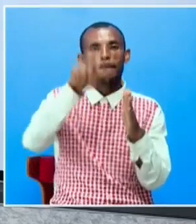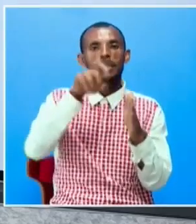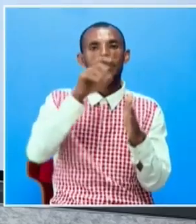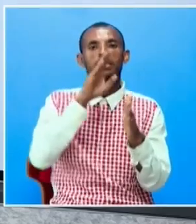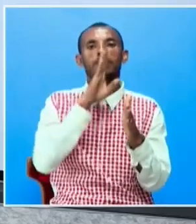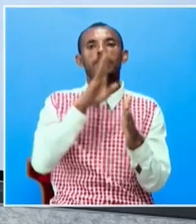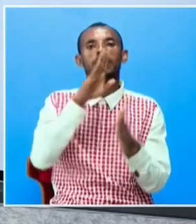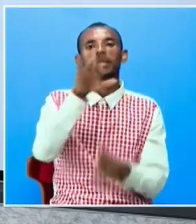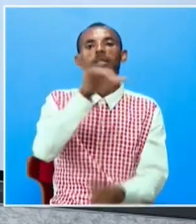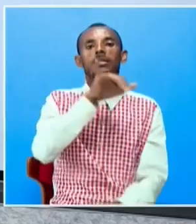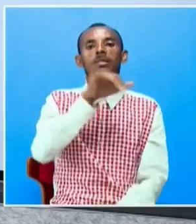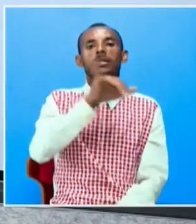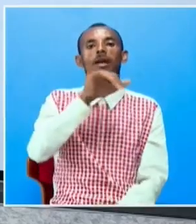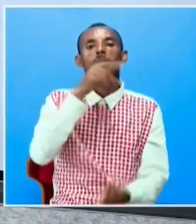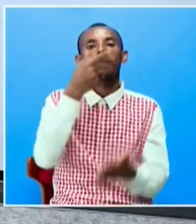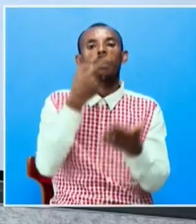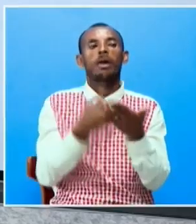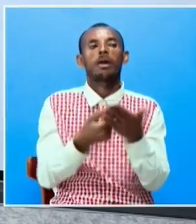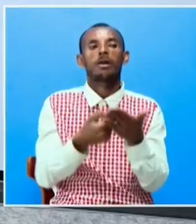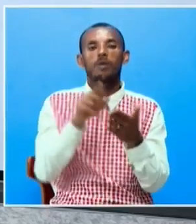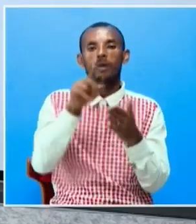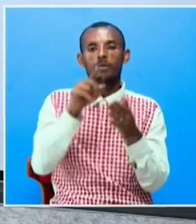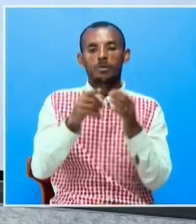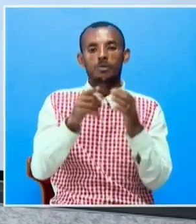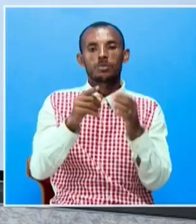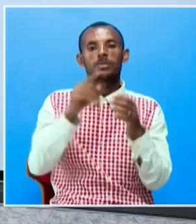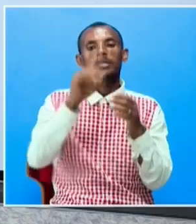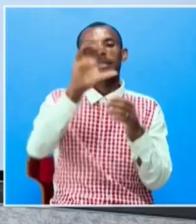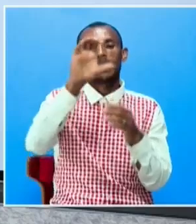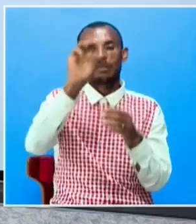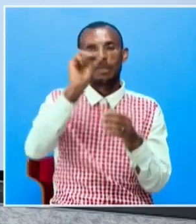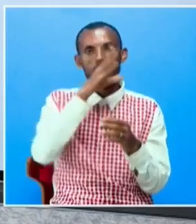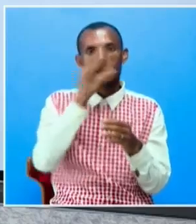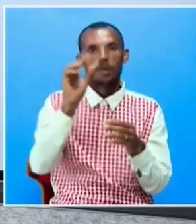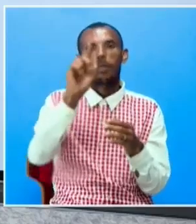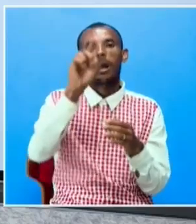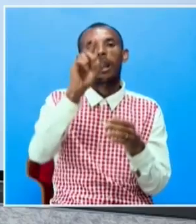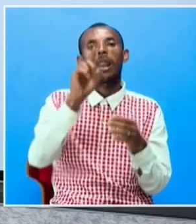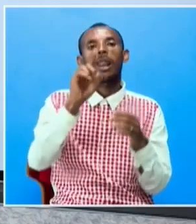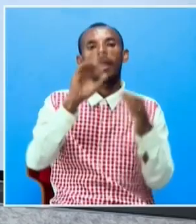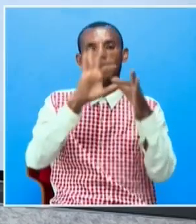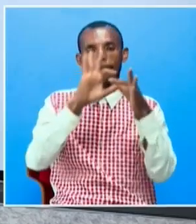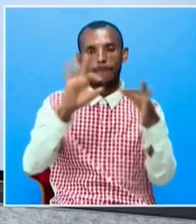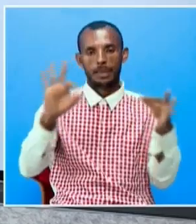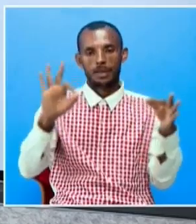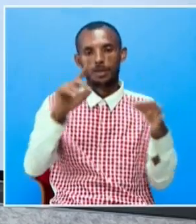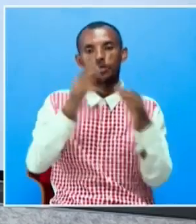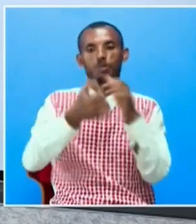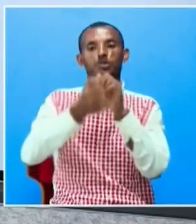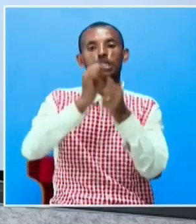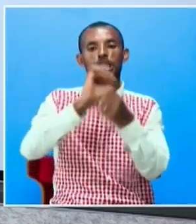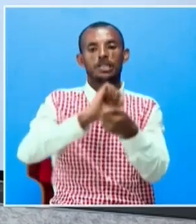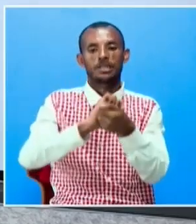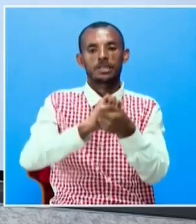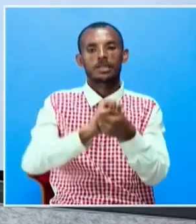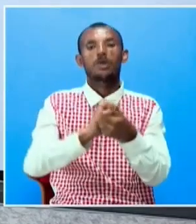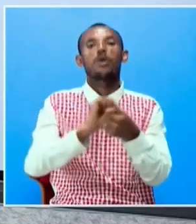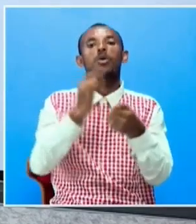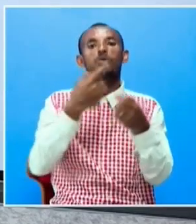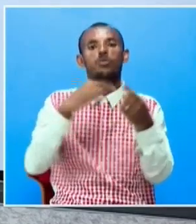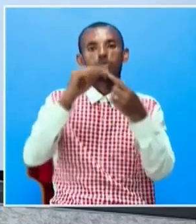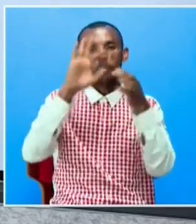same. Here, you have 20 centimeter in 1 meter. So you have to change either meter